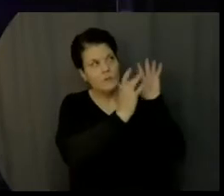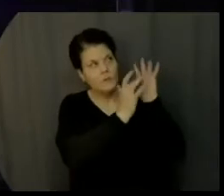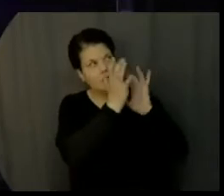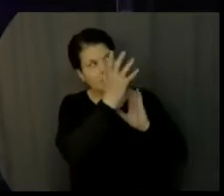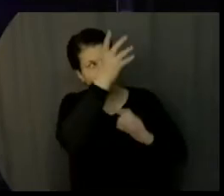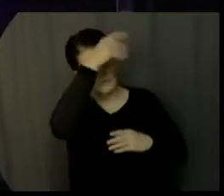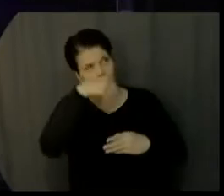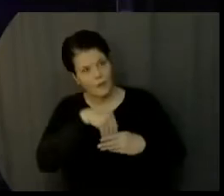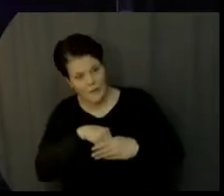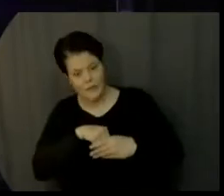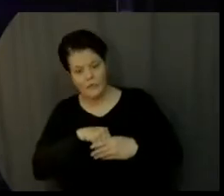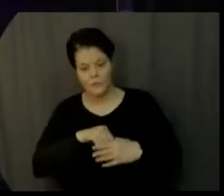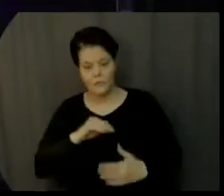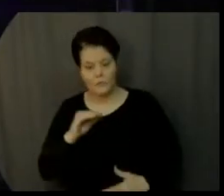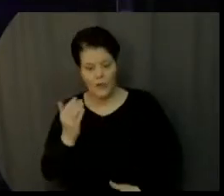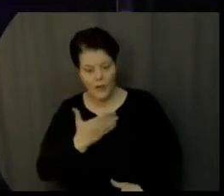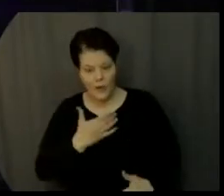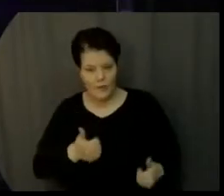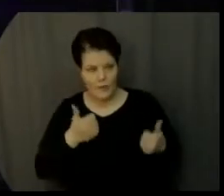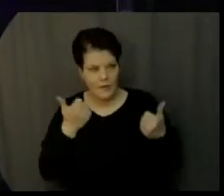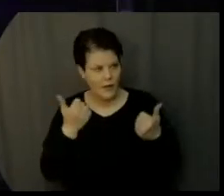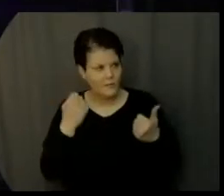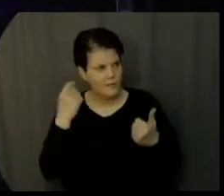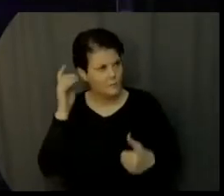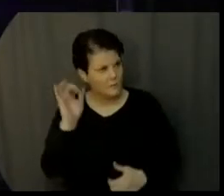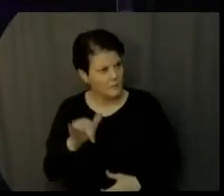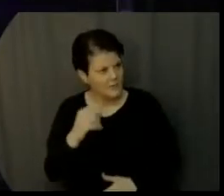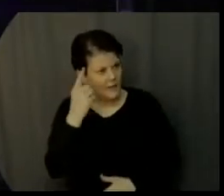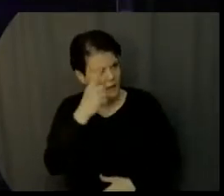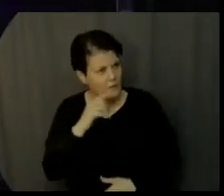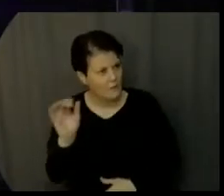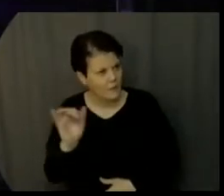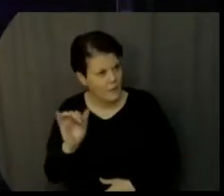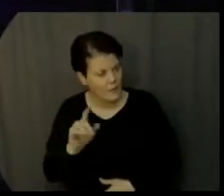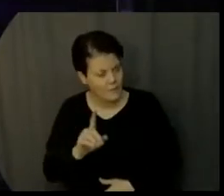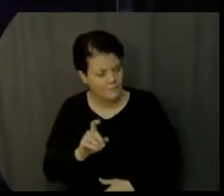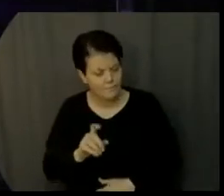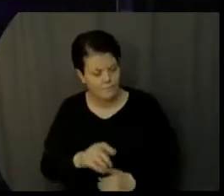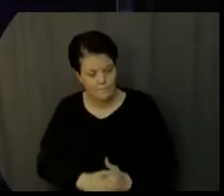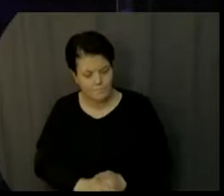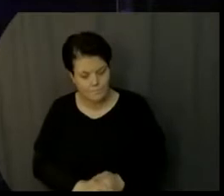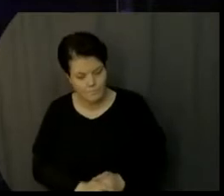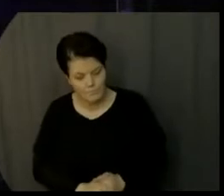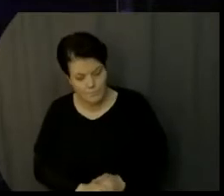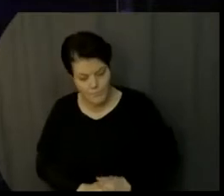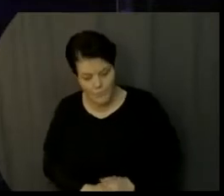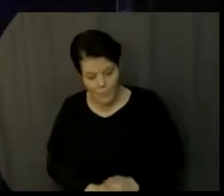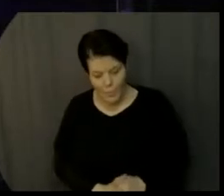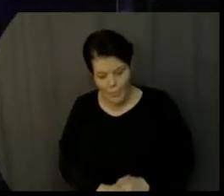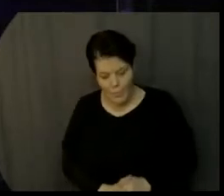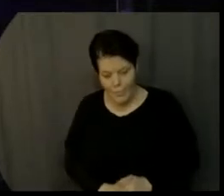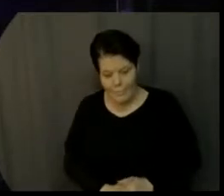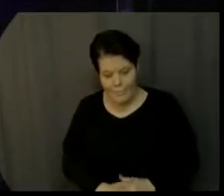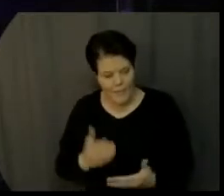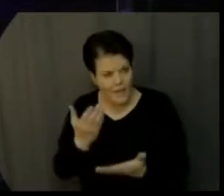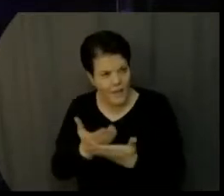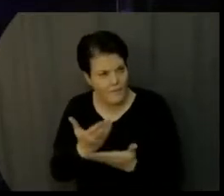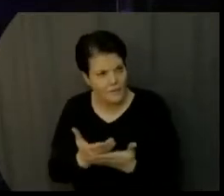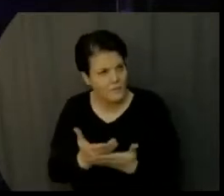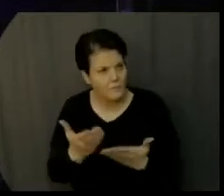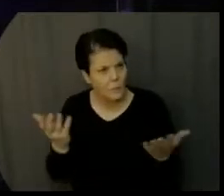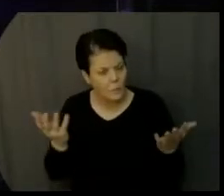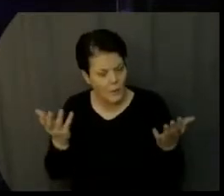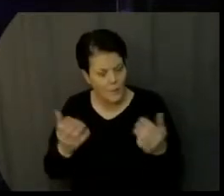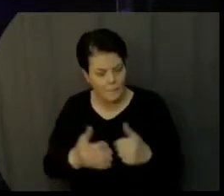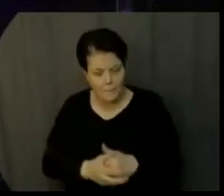What are the things that someone should say, even if you never say, hey, I'm a Christian, but someone sees you